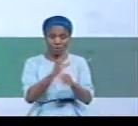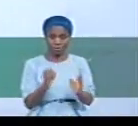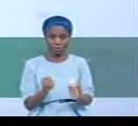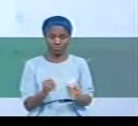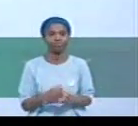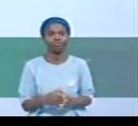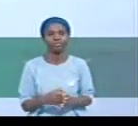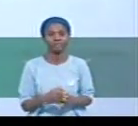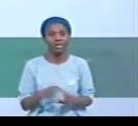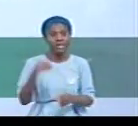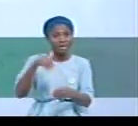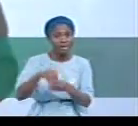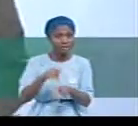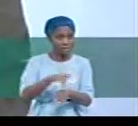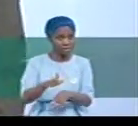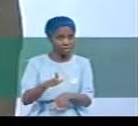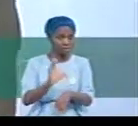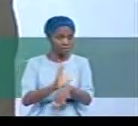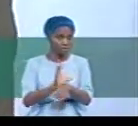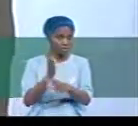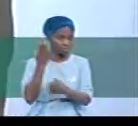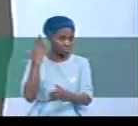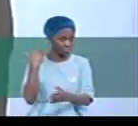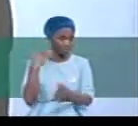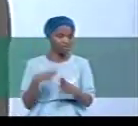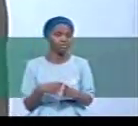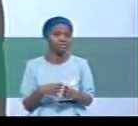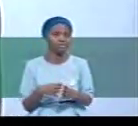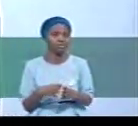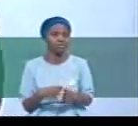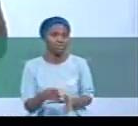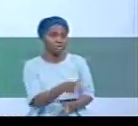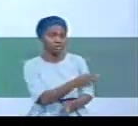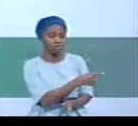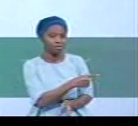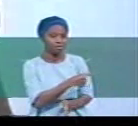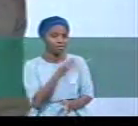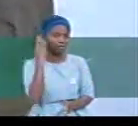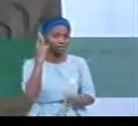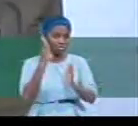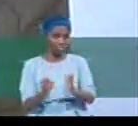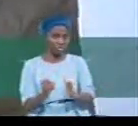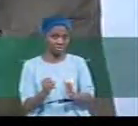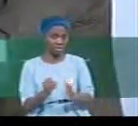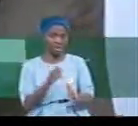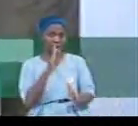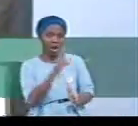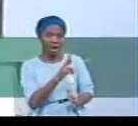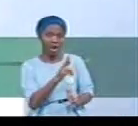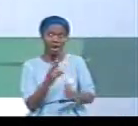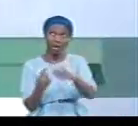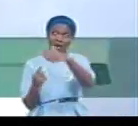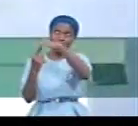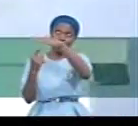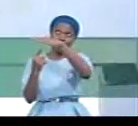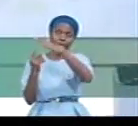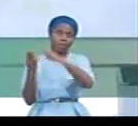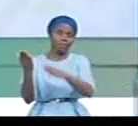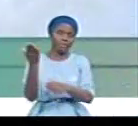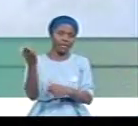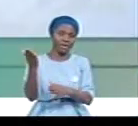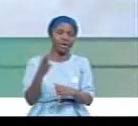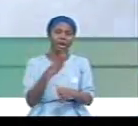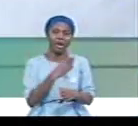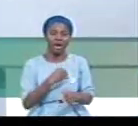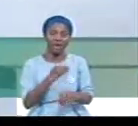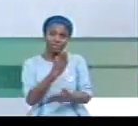church, they had those ministers up there, and then they had the workers that had been chosen